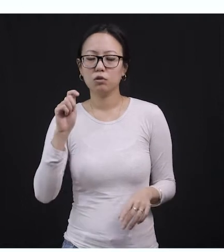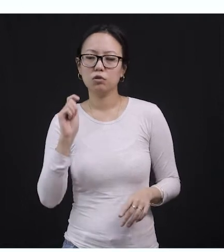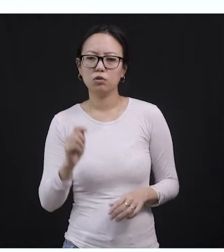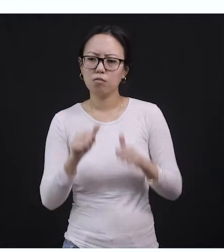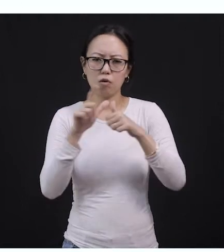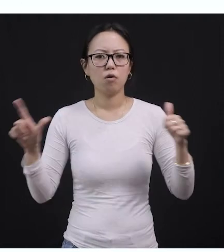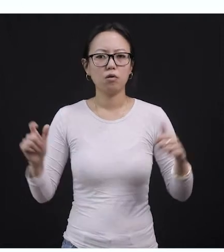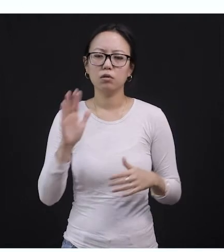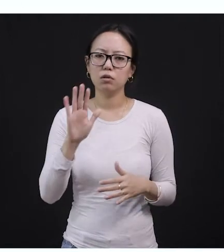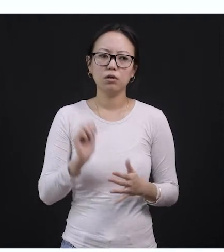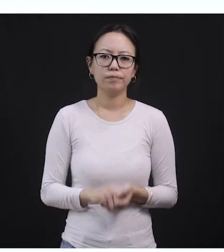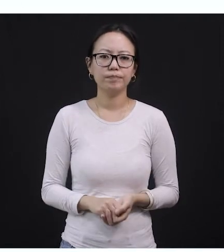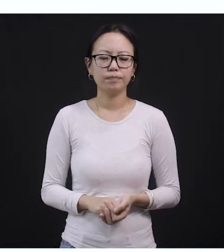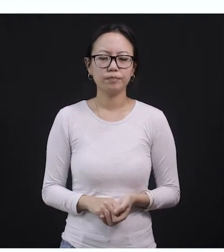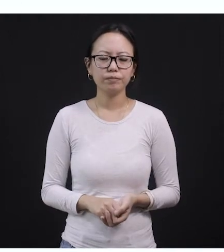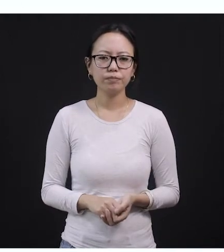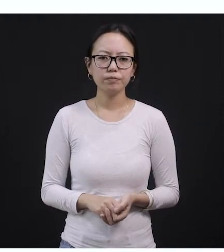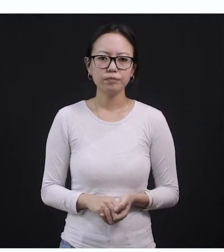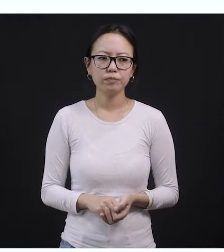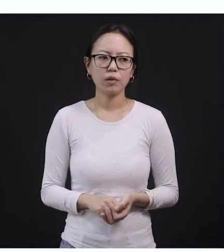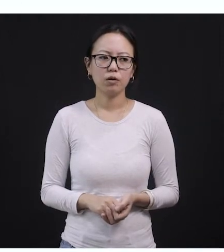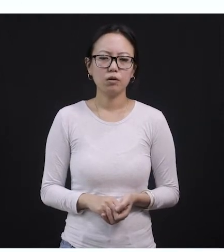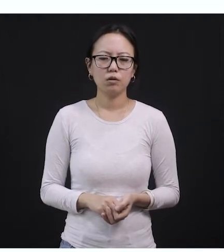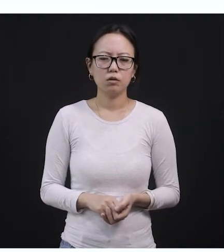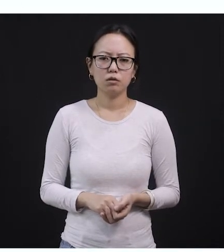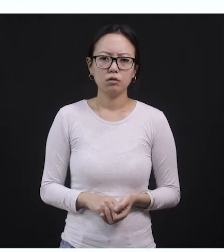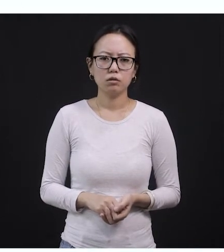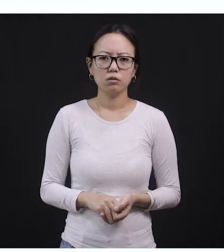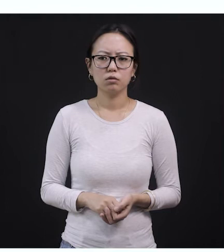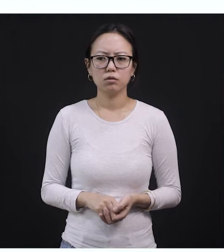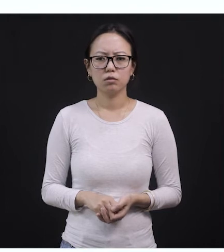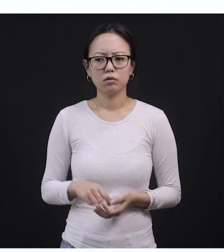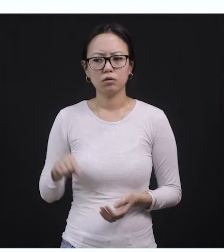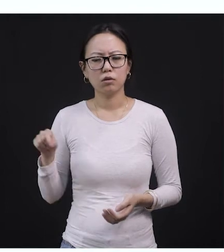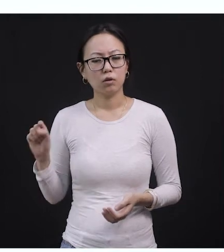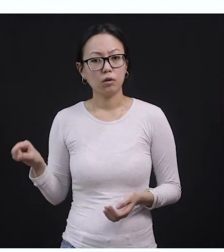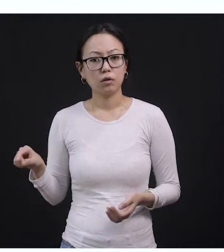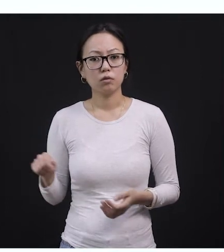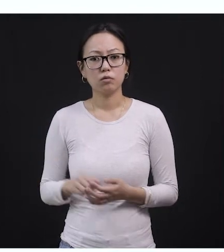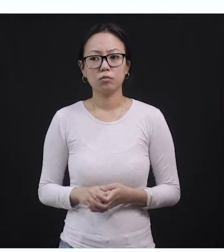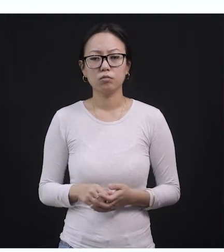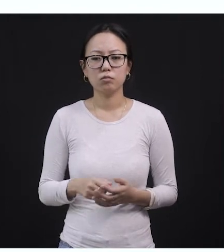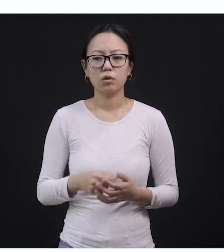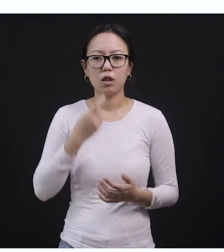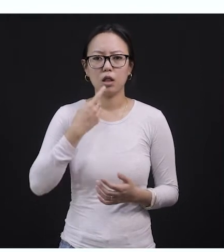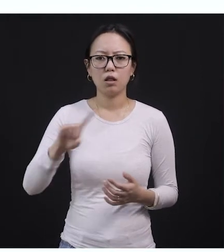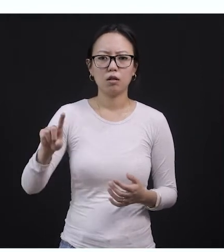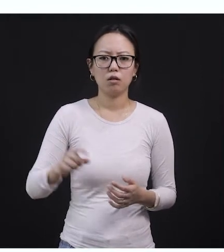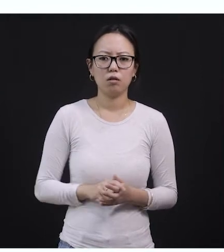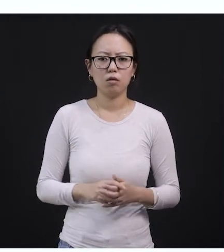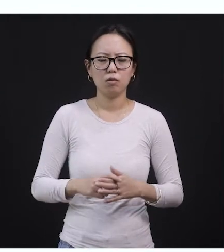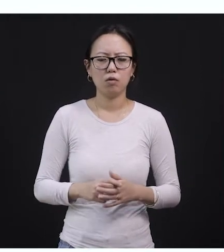Also we read that during Harsha's time there was no child marriages, but sati system